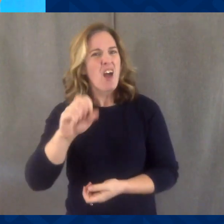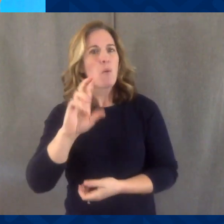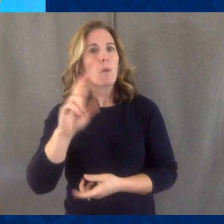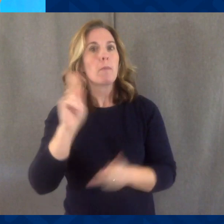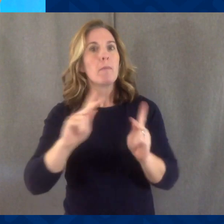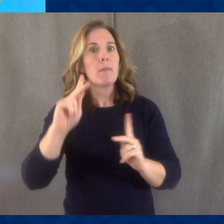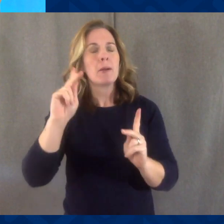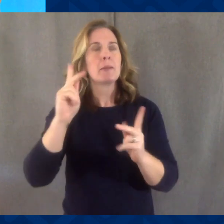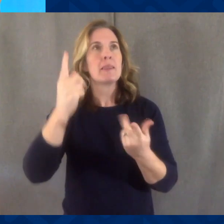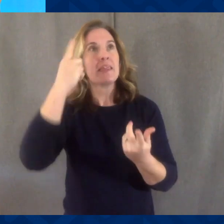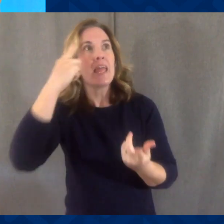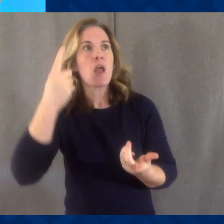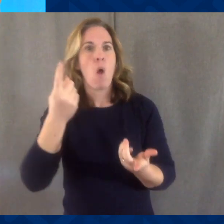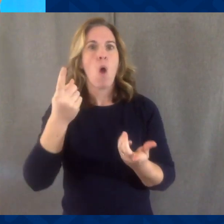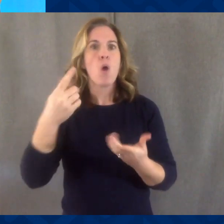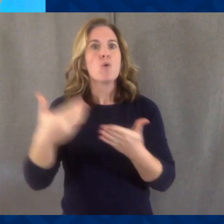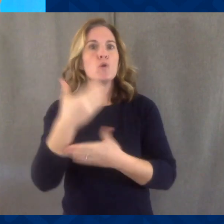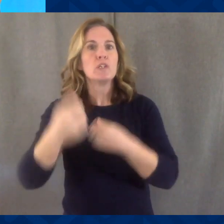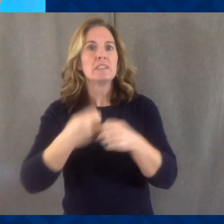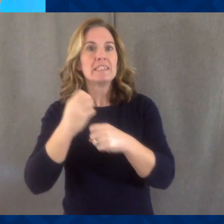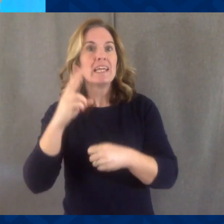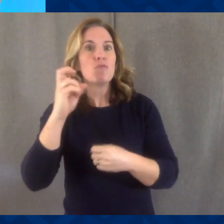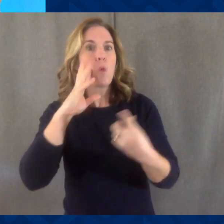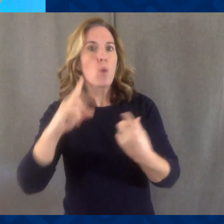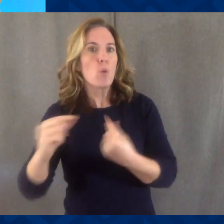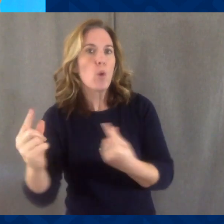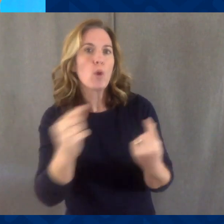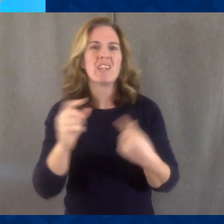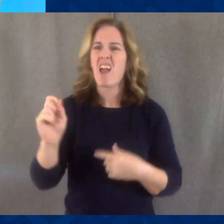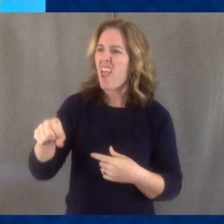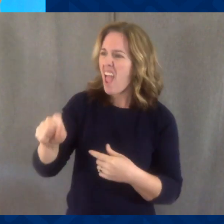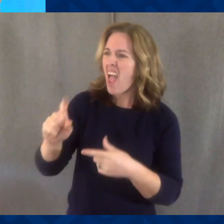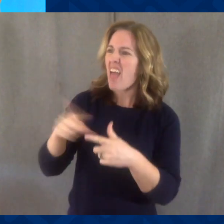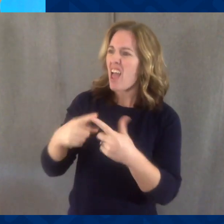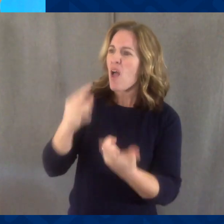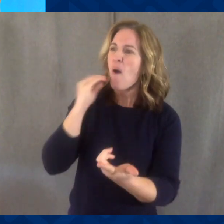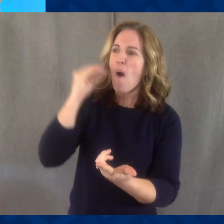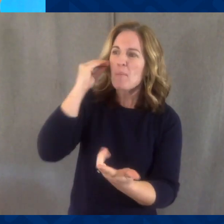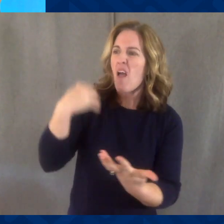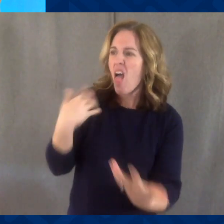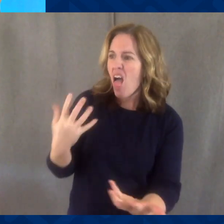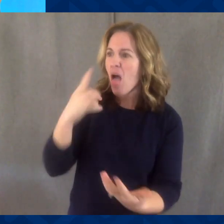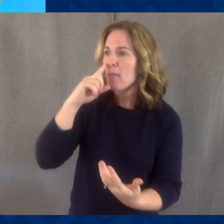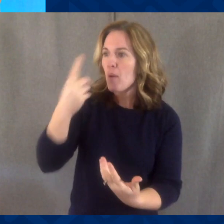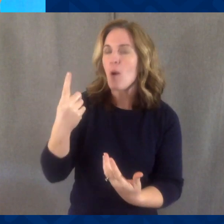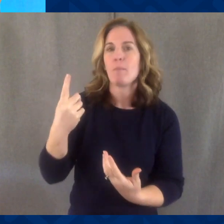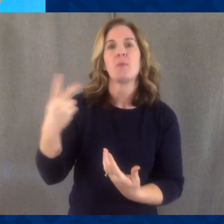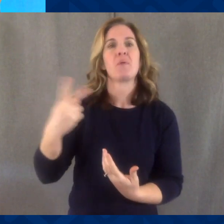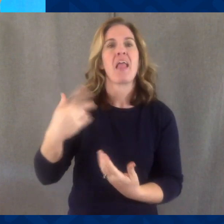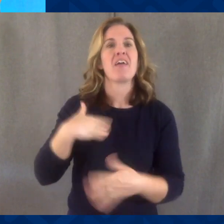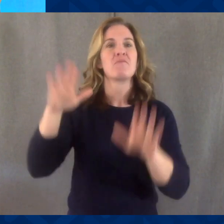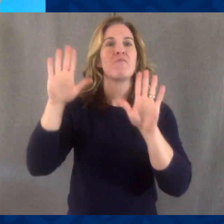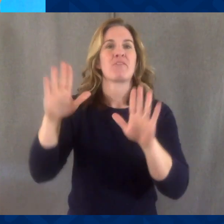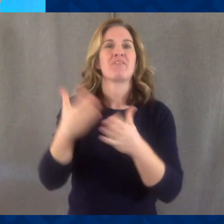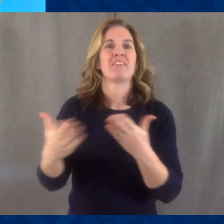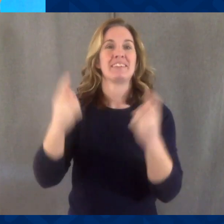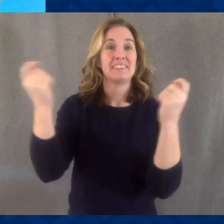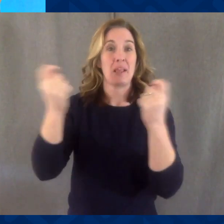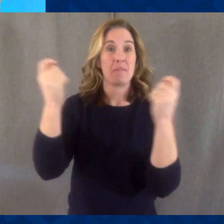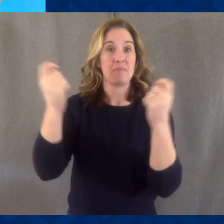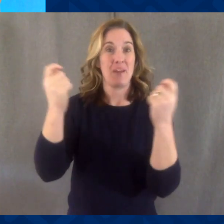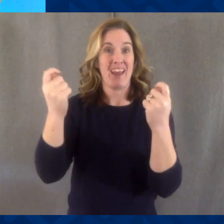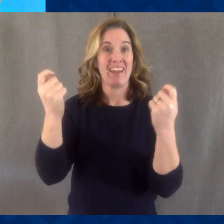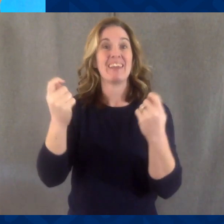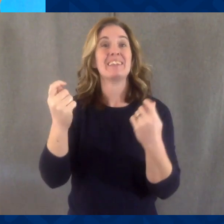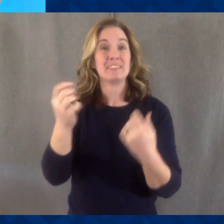But they really don't have a good plan. You end up at home and you're like, I'm so bored. So we always have a great thing to celebrate. Yeah. We're actually heading towards 27